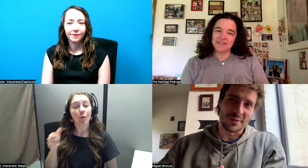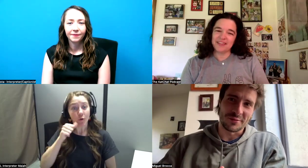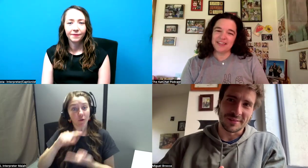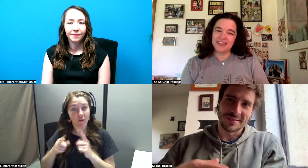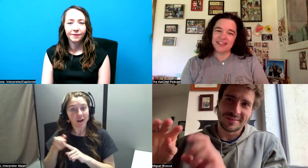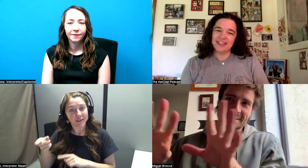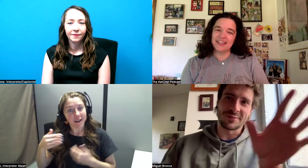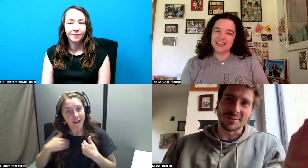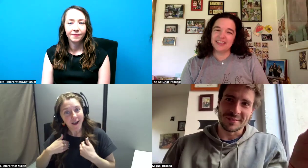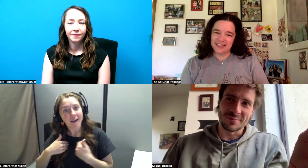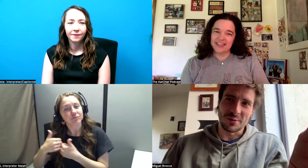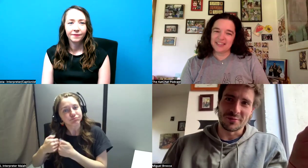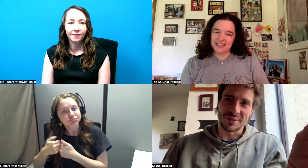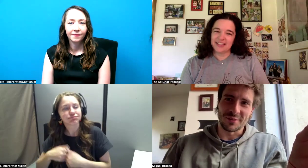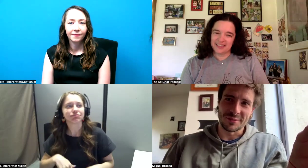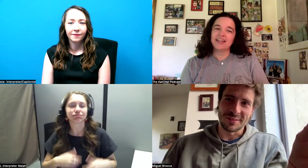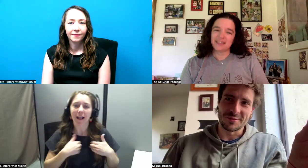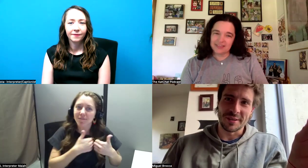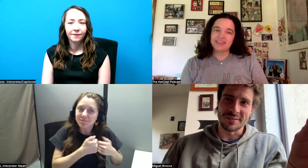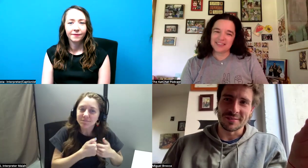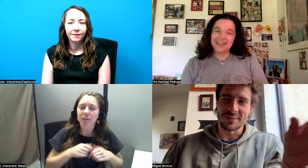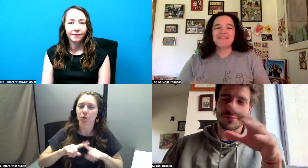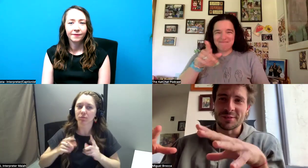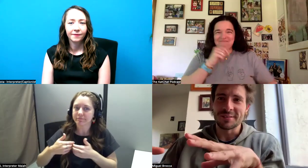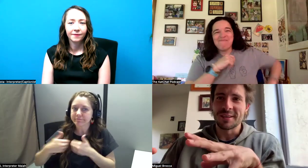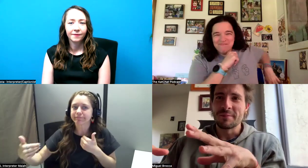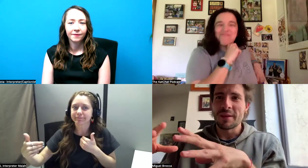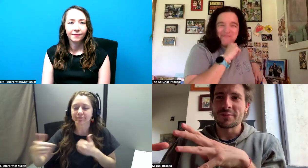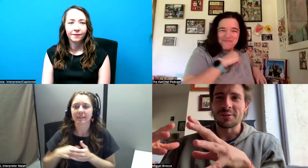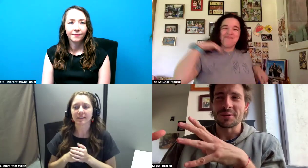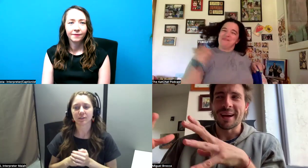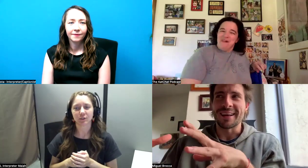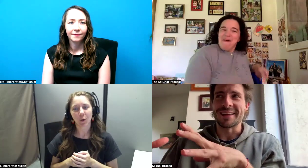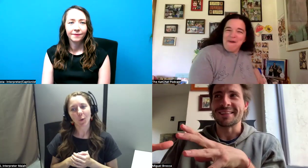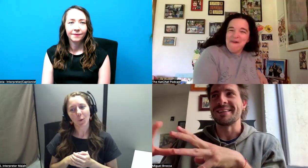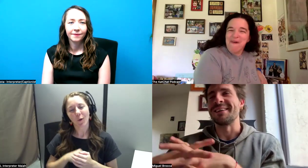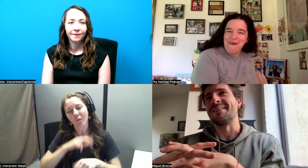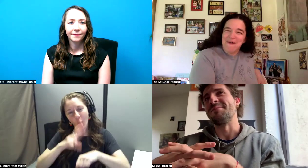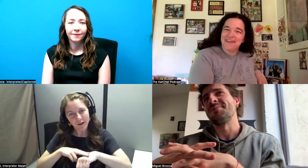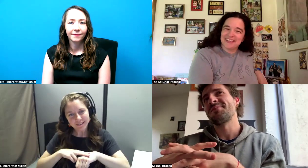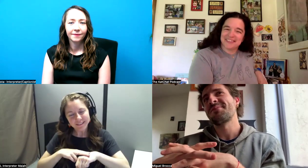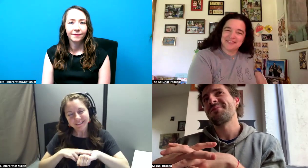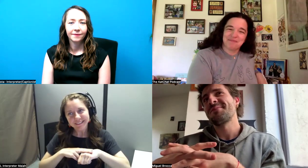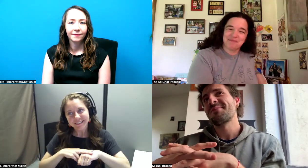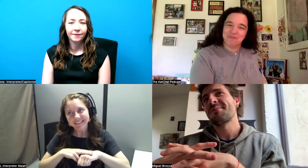had a girlfriend, different boyfriend girlfriend situation. So first, of course, we had like